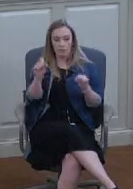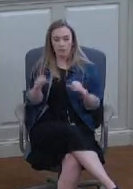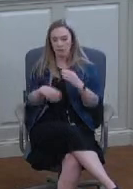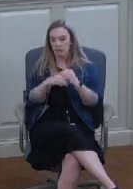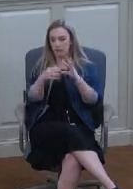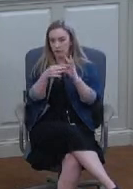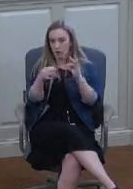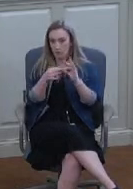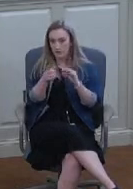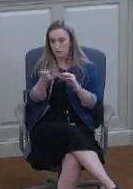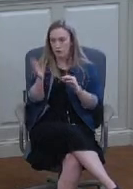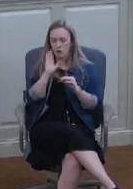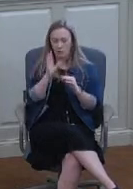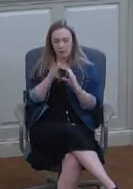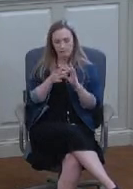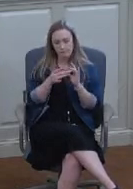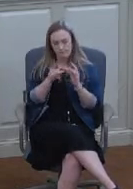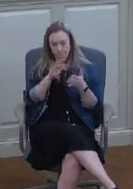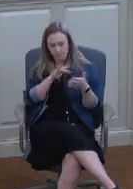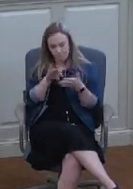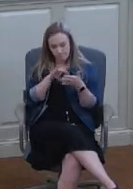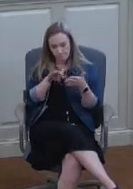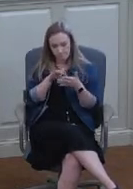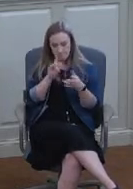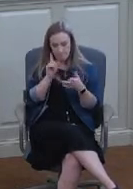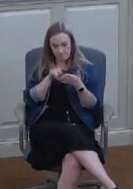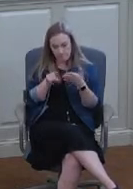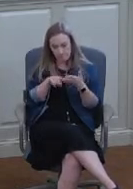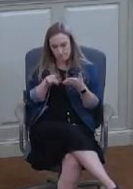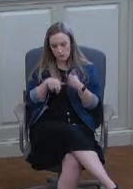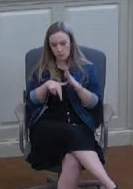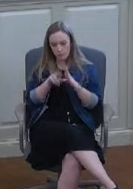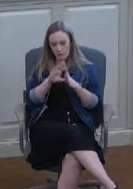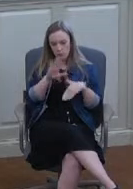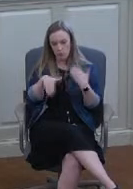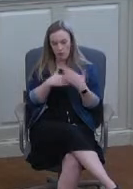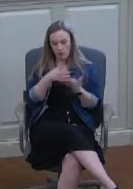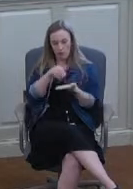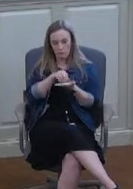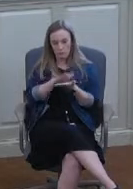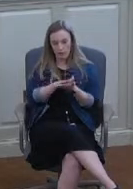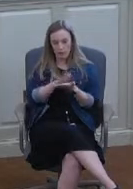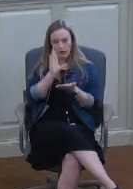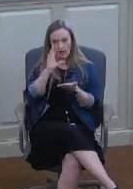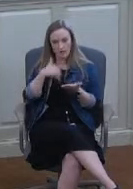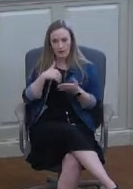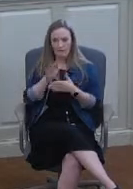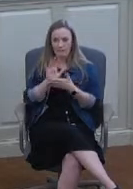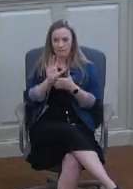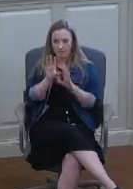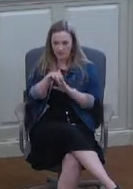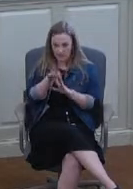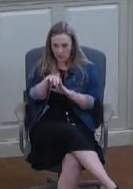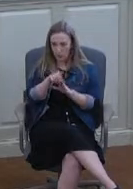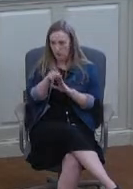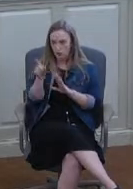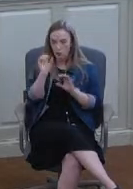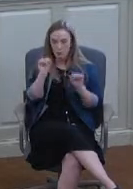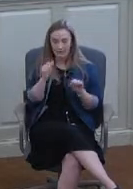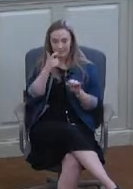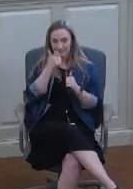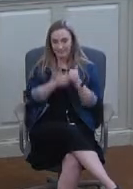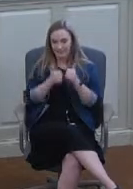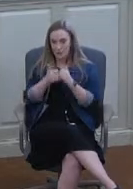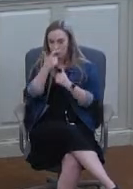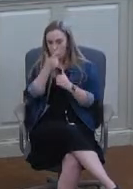time individually in study of it, review the entire record. I know there's a video of it, so each of you would then watch that